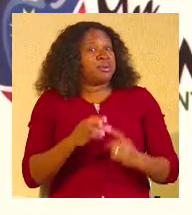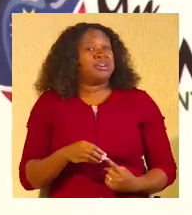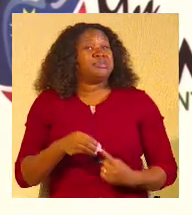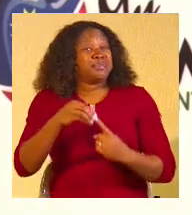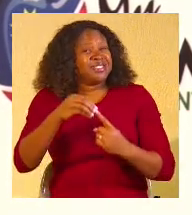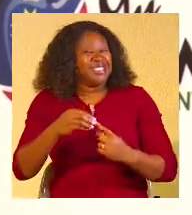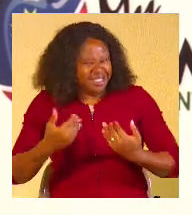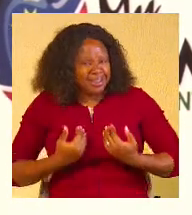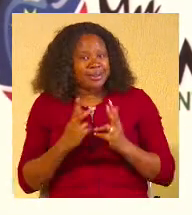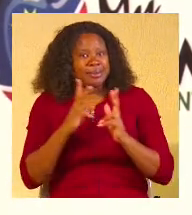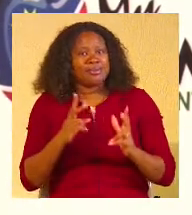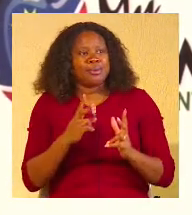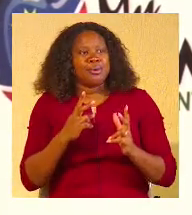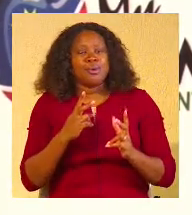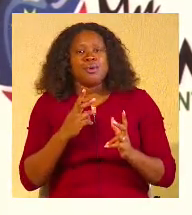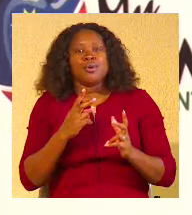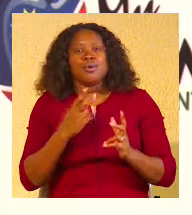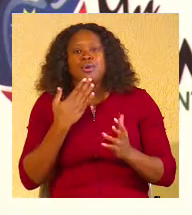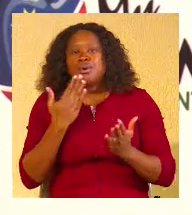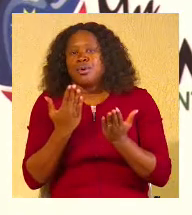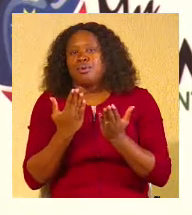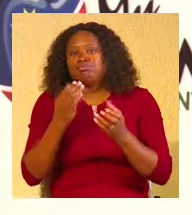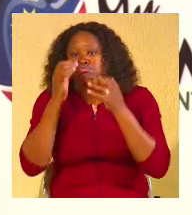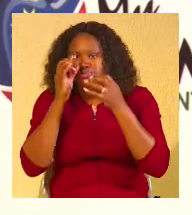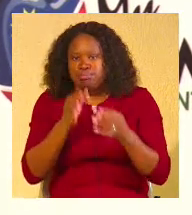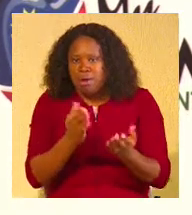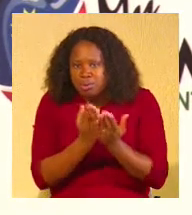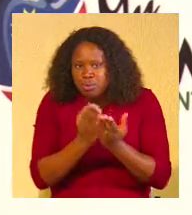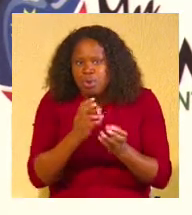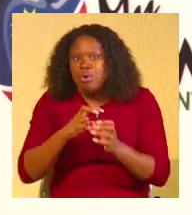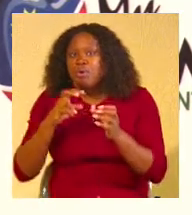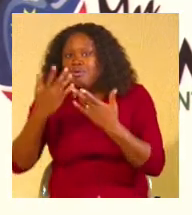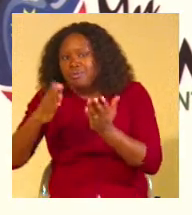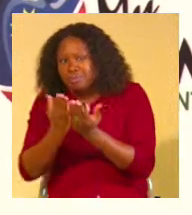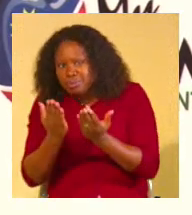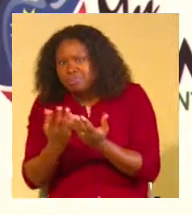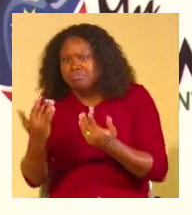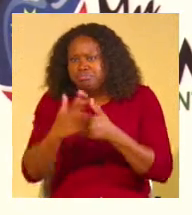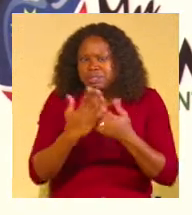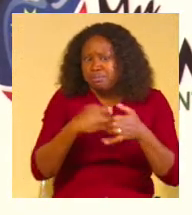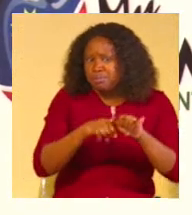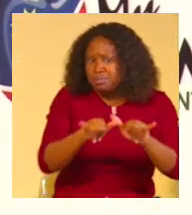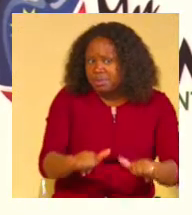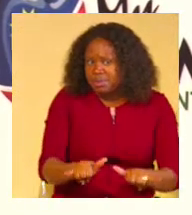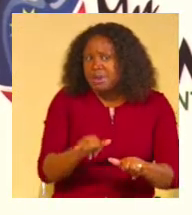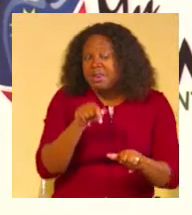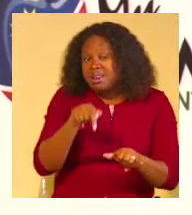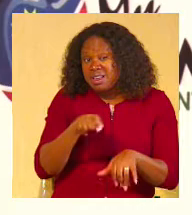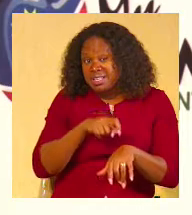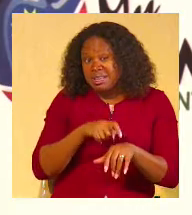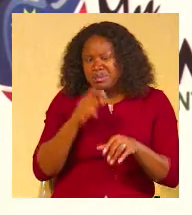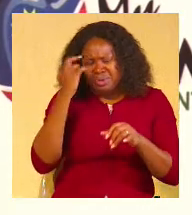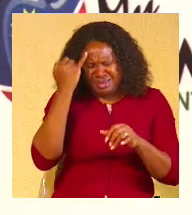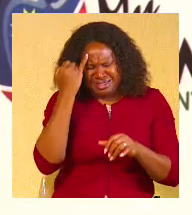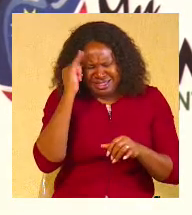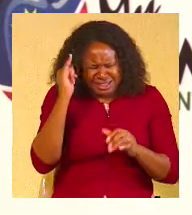people who are out of youth, who are out of school, can actually also be incorporated into the system. And I think this is a time for us to think more